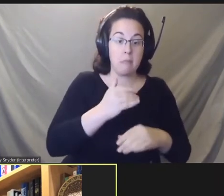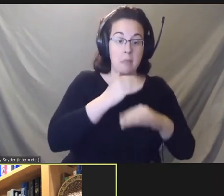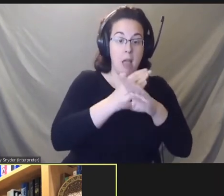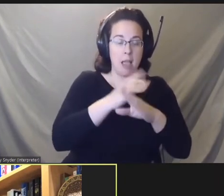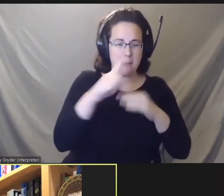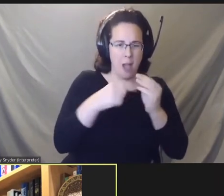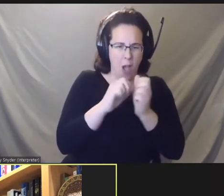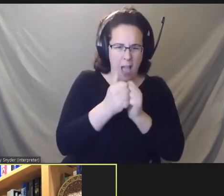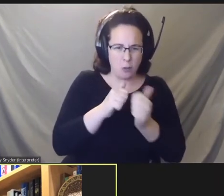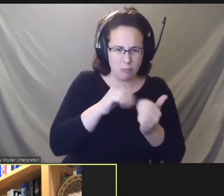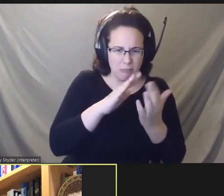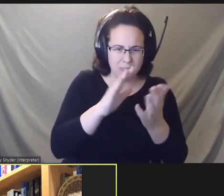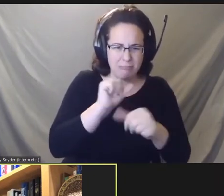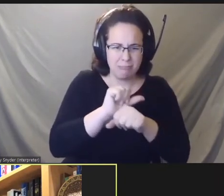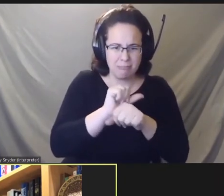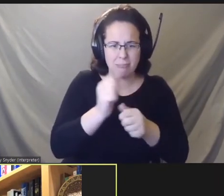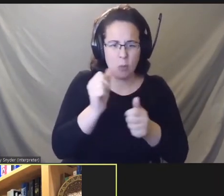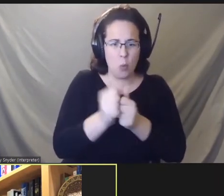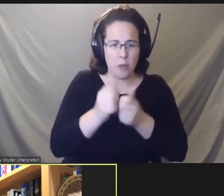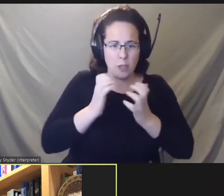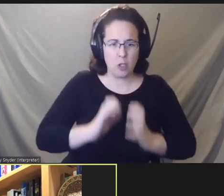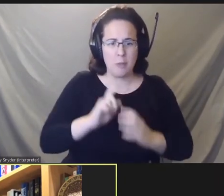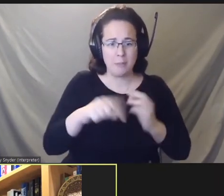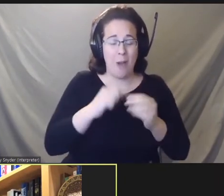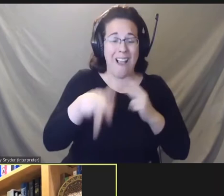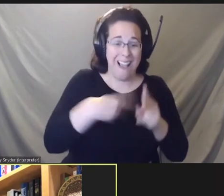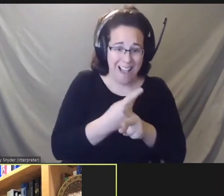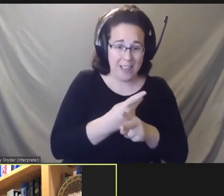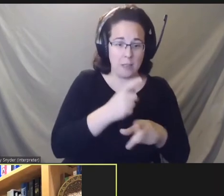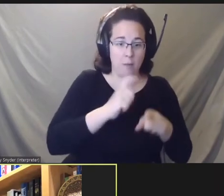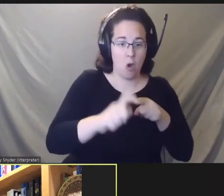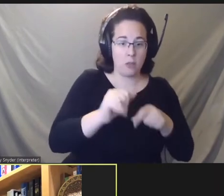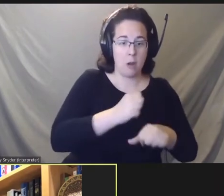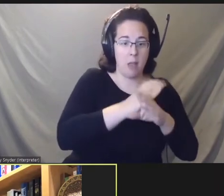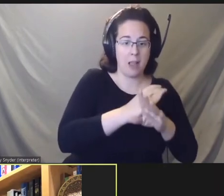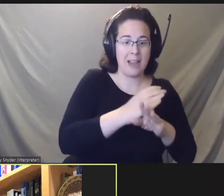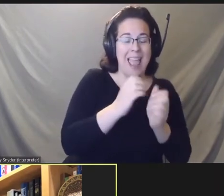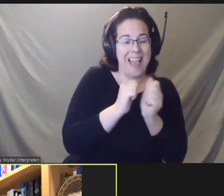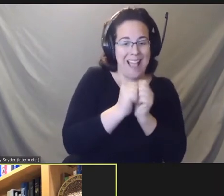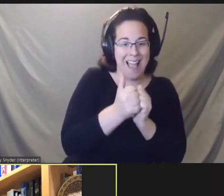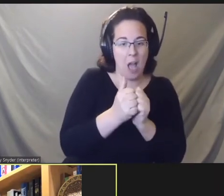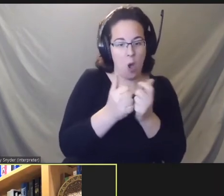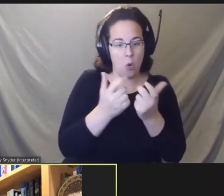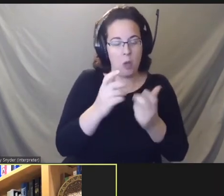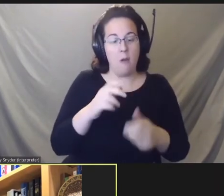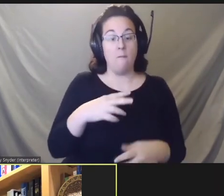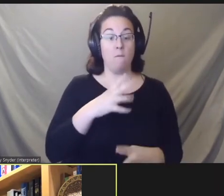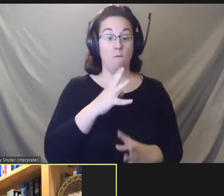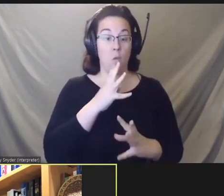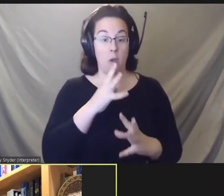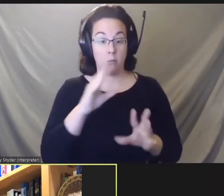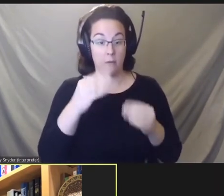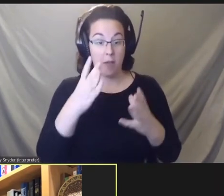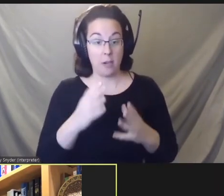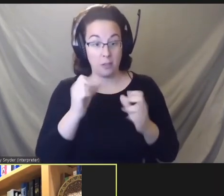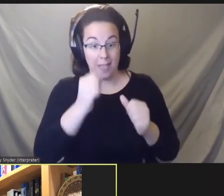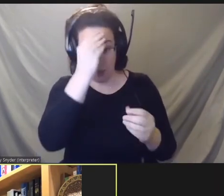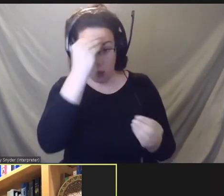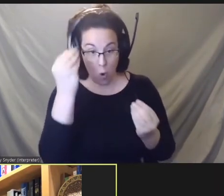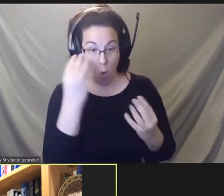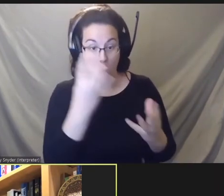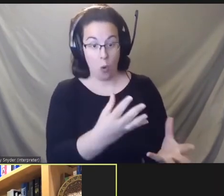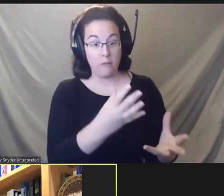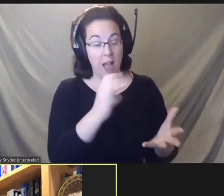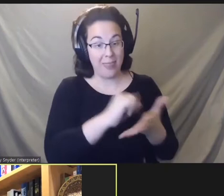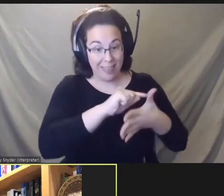of robocalls that may be blocked and possible mechanisms that would be used by voice providers to notify them that particular calls